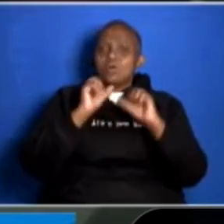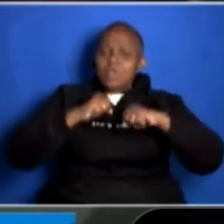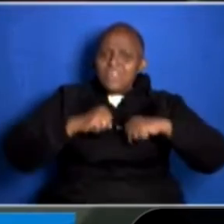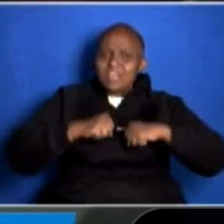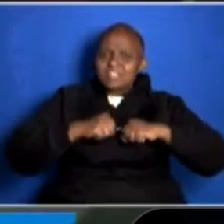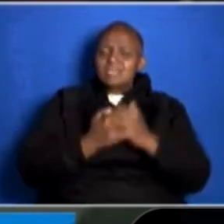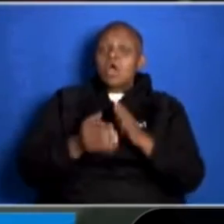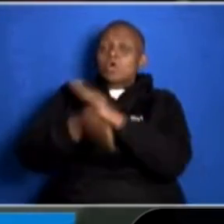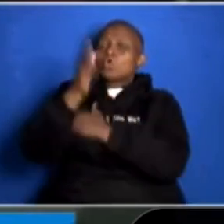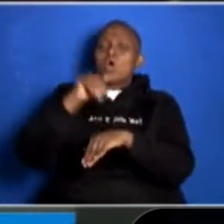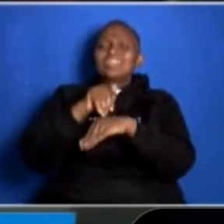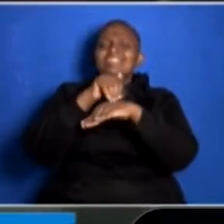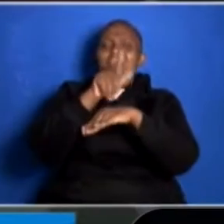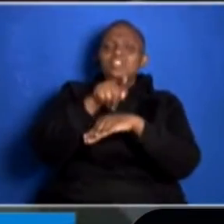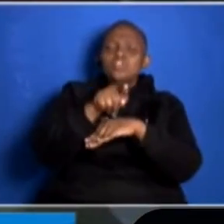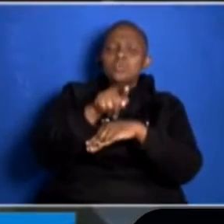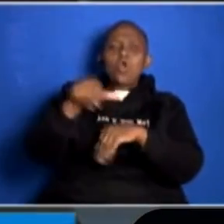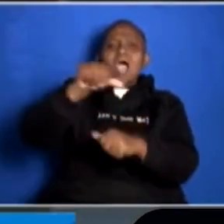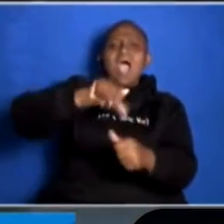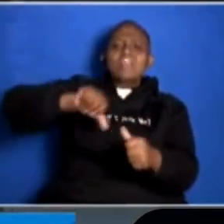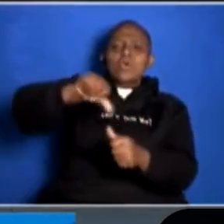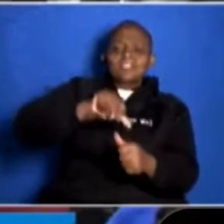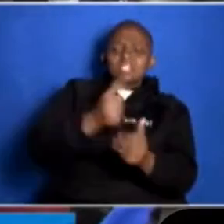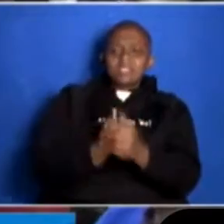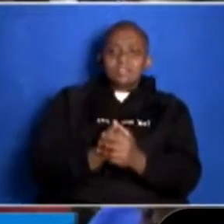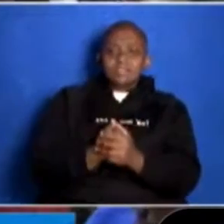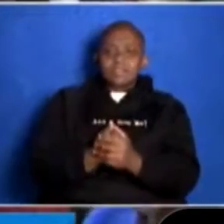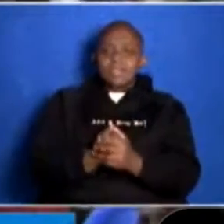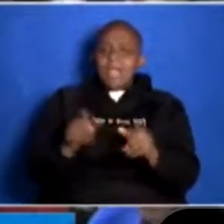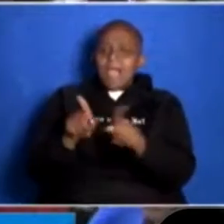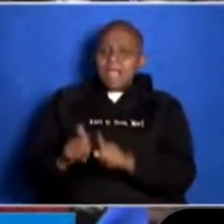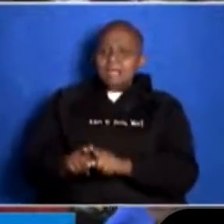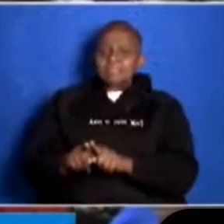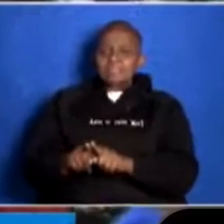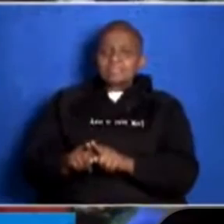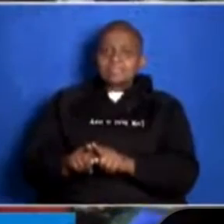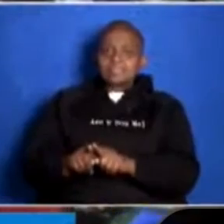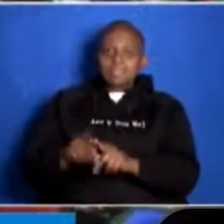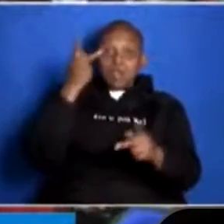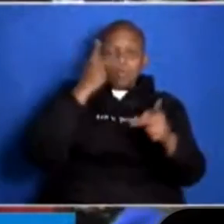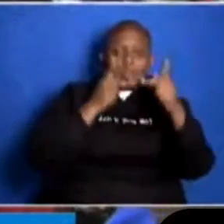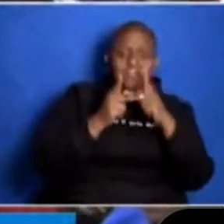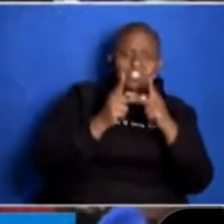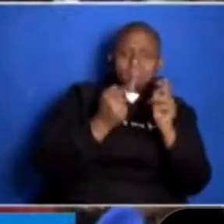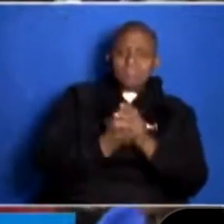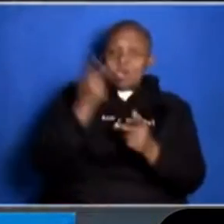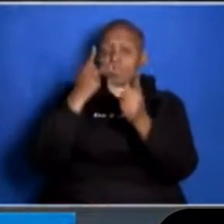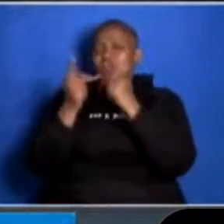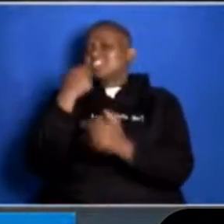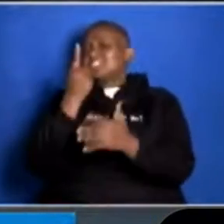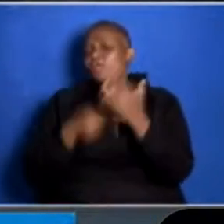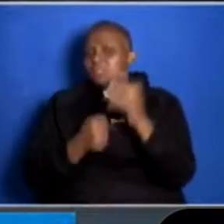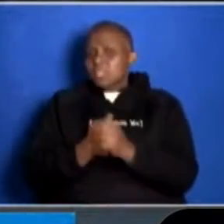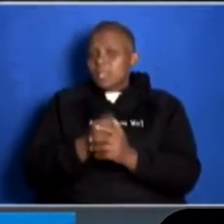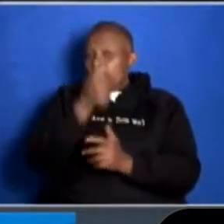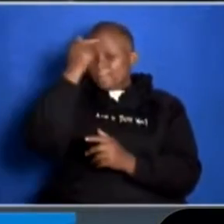is sending you the anointing. Anawatumia mtu wa mafuta. First it was a prophet. Kwanza ilikuwa nabii. And the prophet said. Nabii akasema.